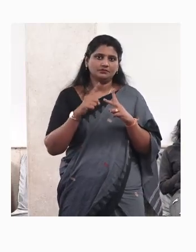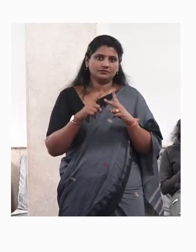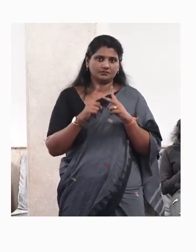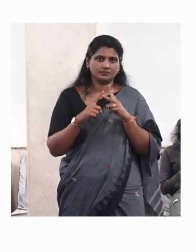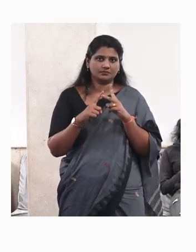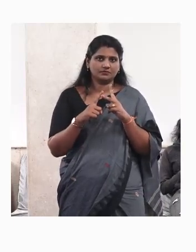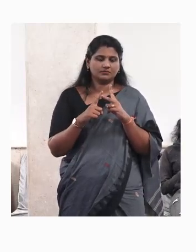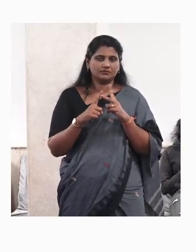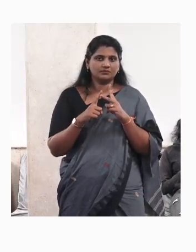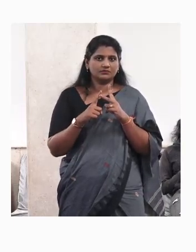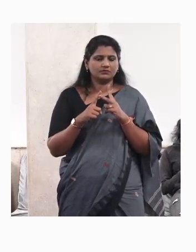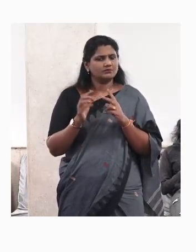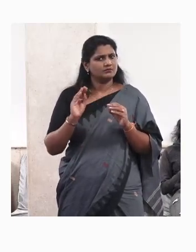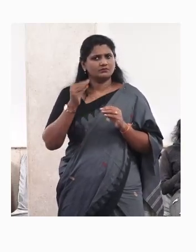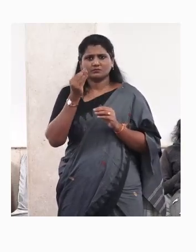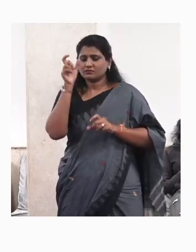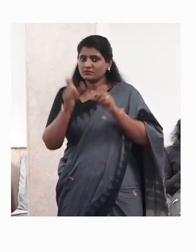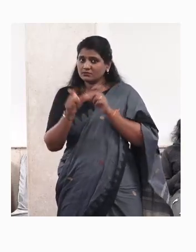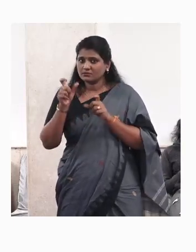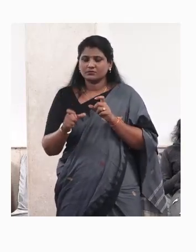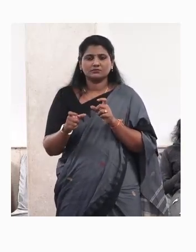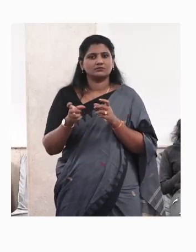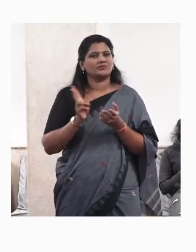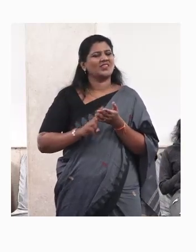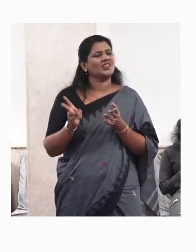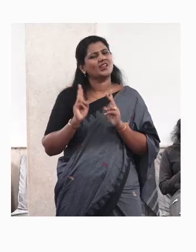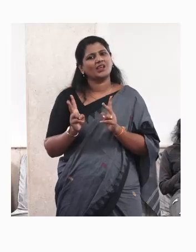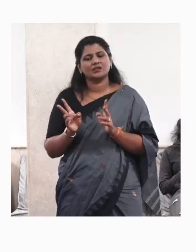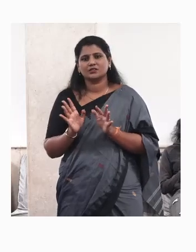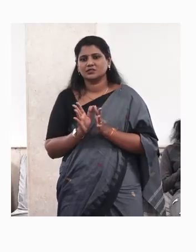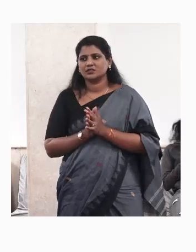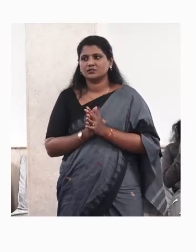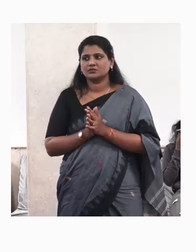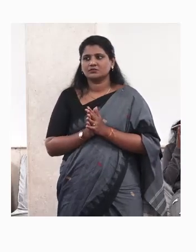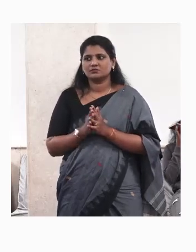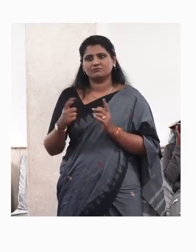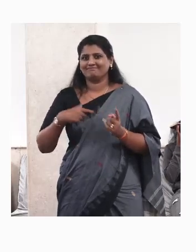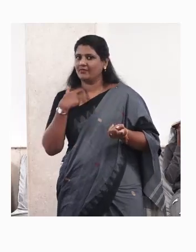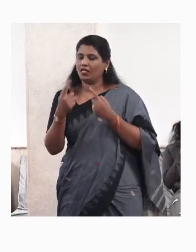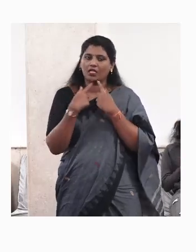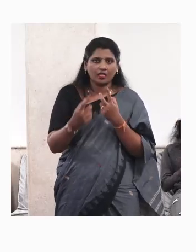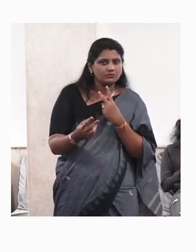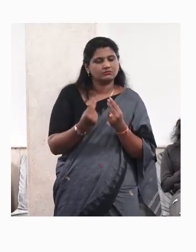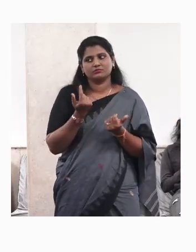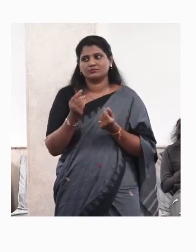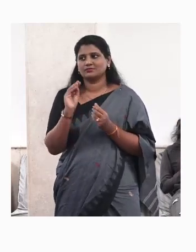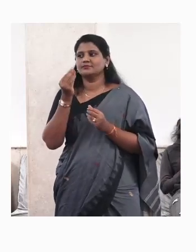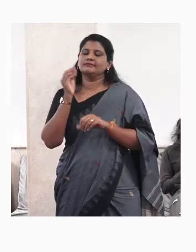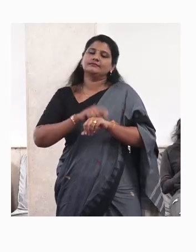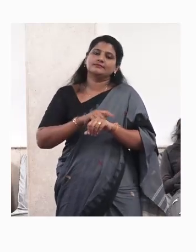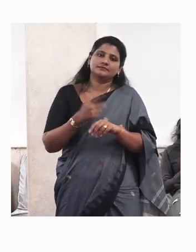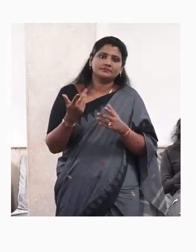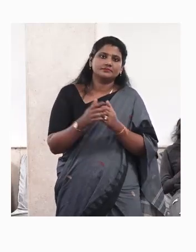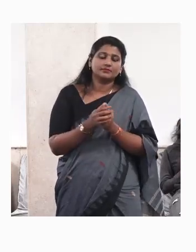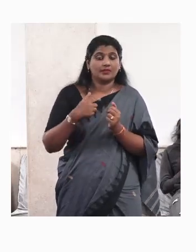is for some of us who by nature are somewhat talkative sometimes, I